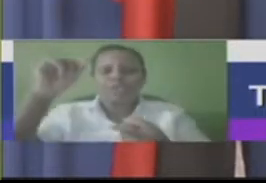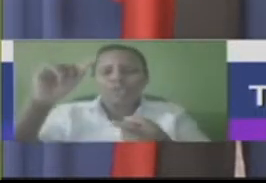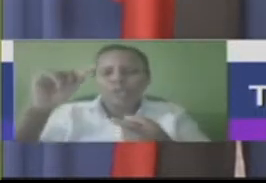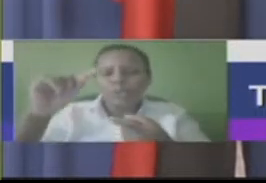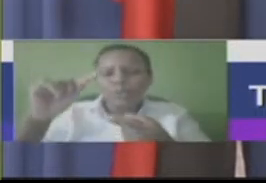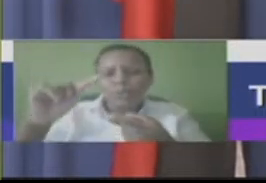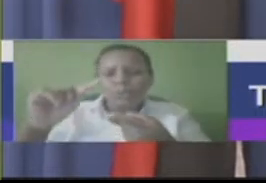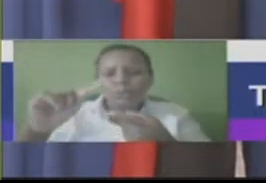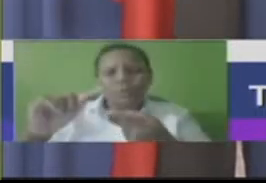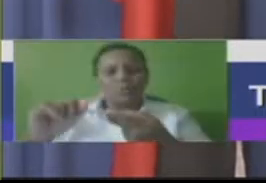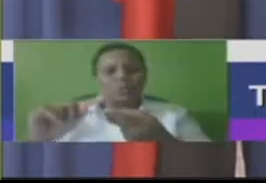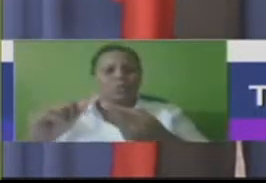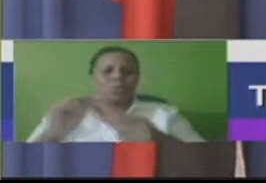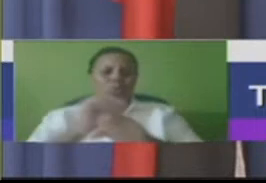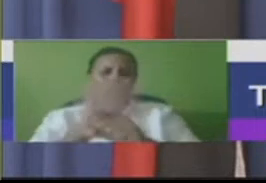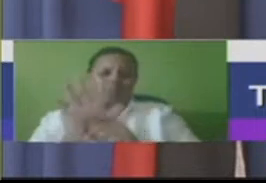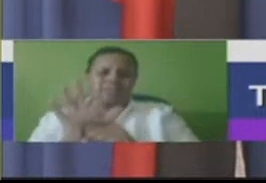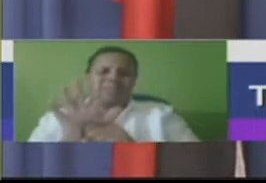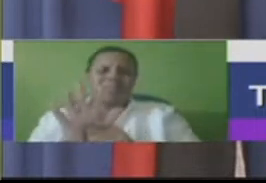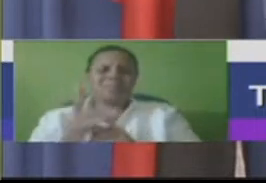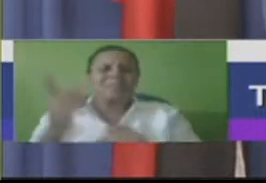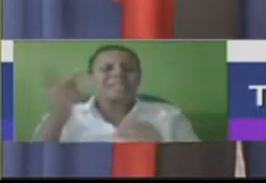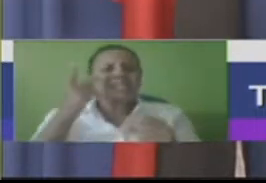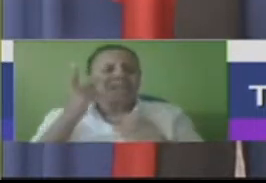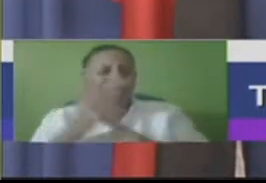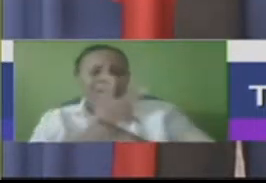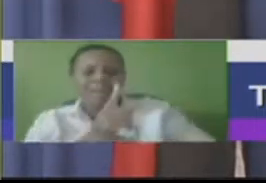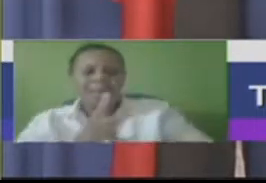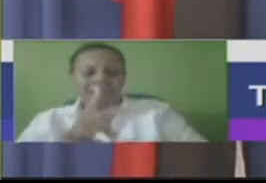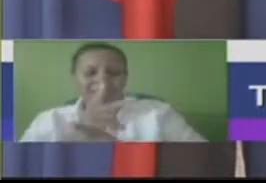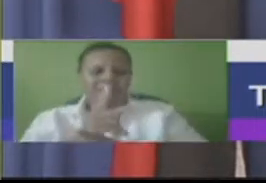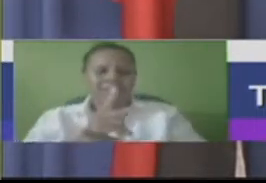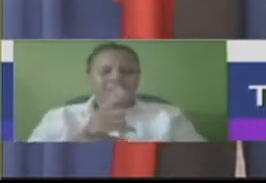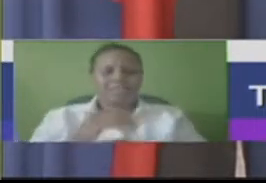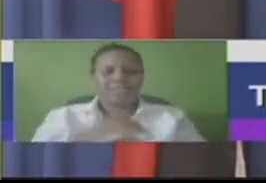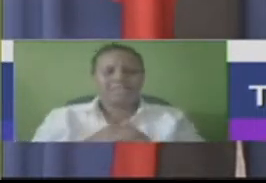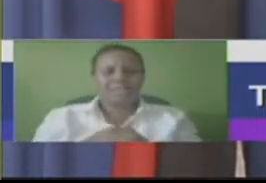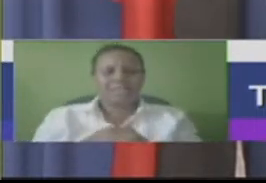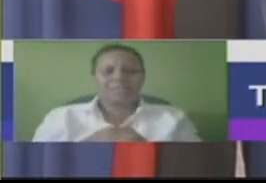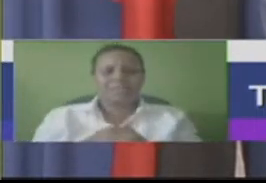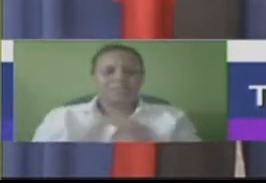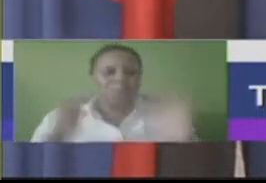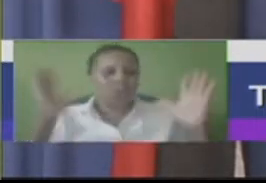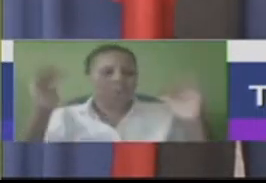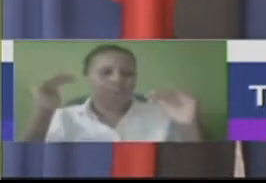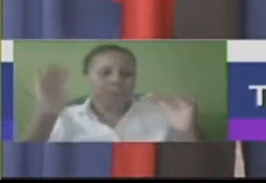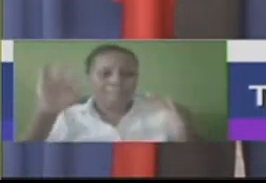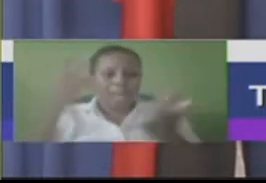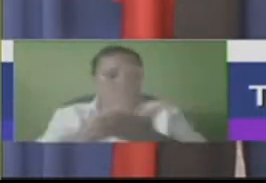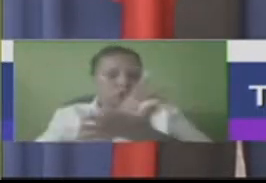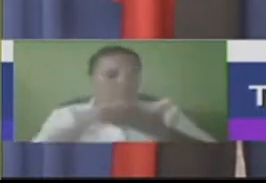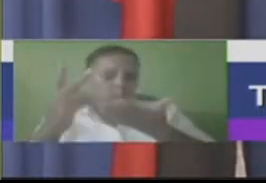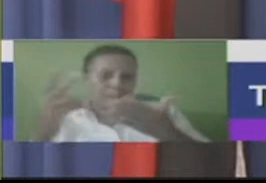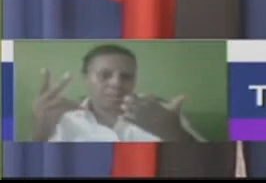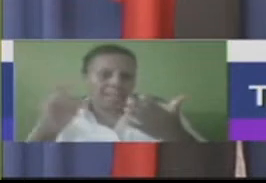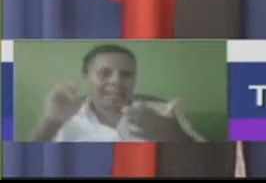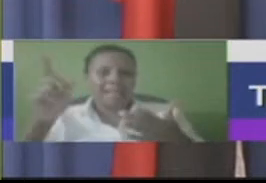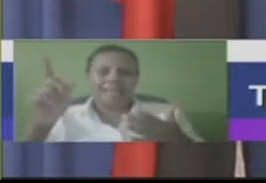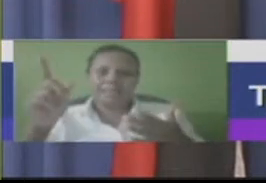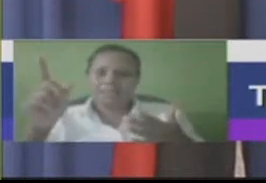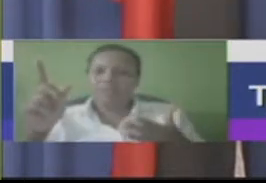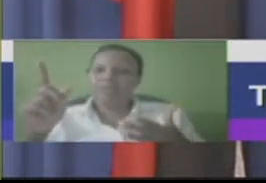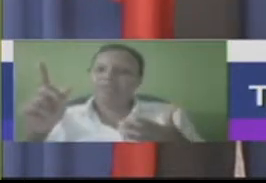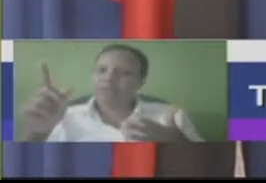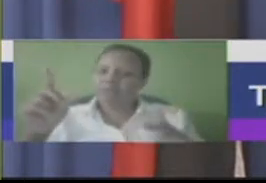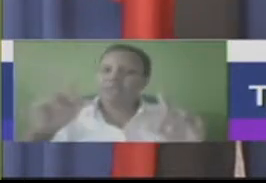a purpose. I hope when I speak to you again in 2 weeks' time, I could tell you we had our children out for their exams. I hope